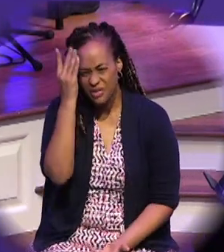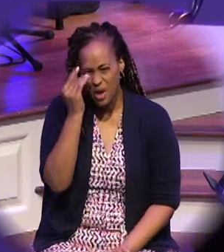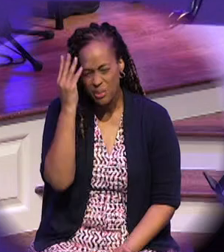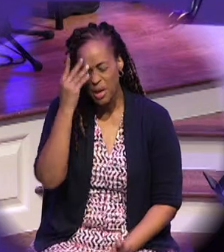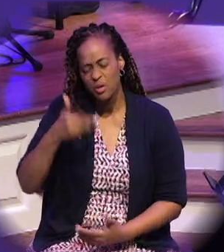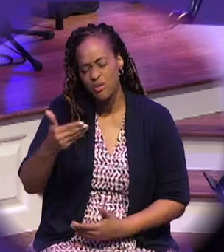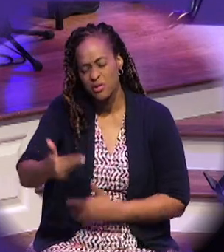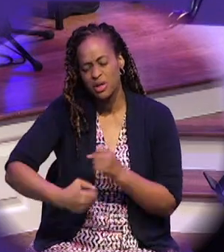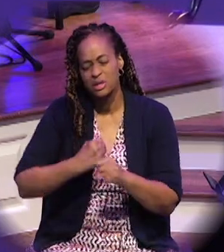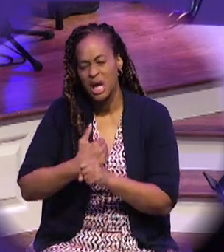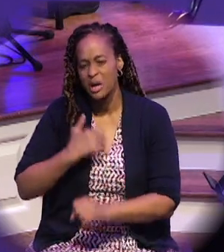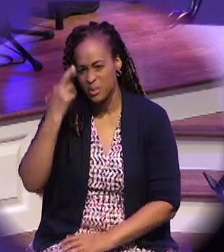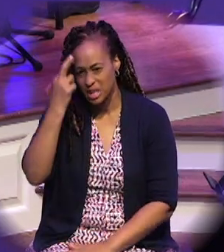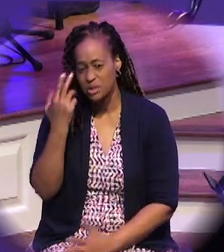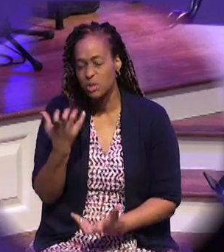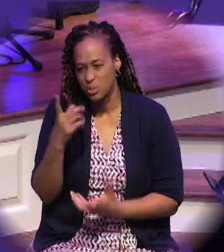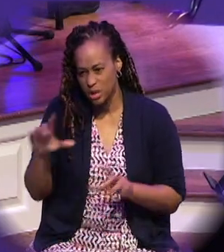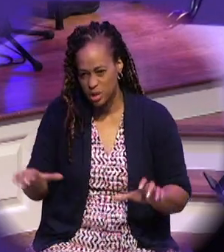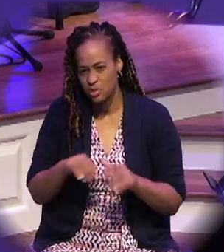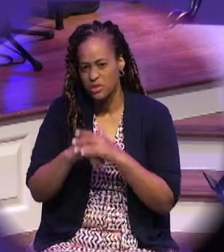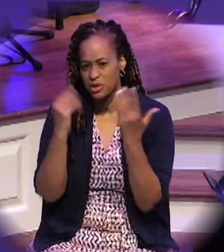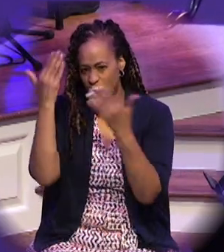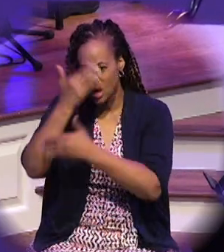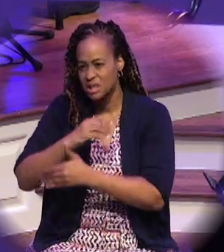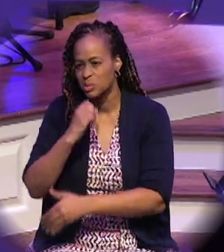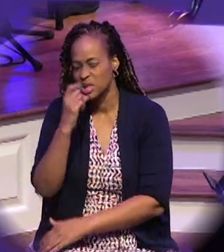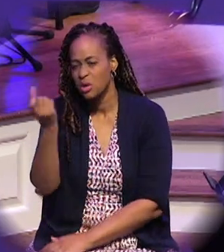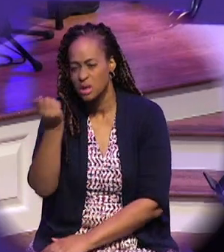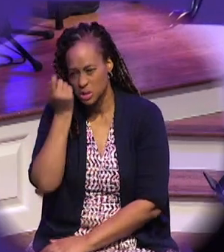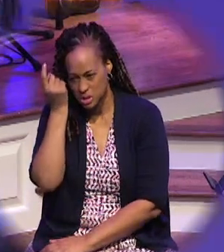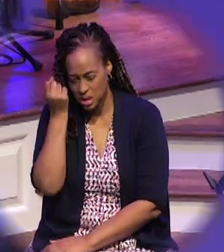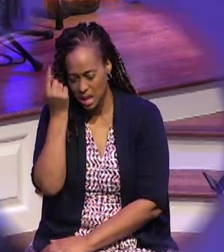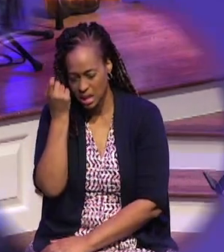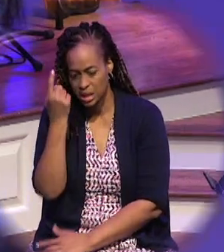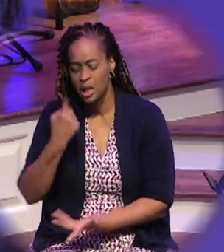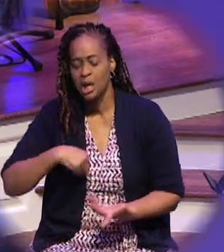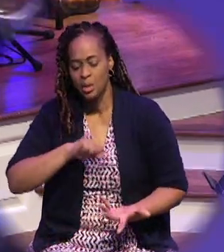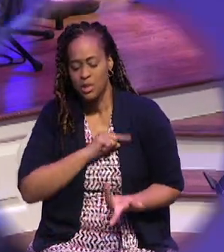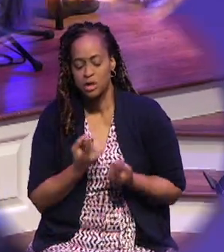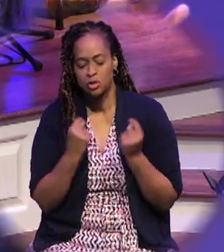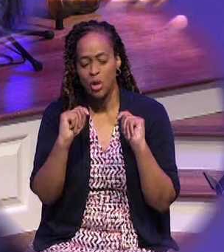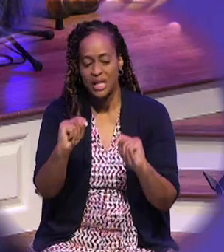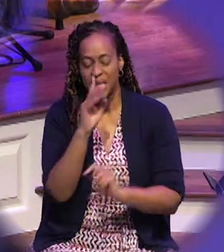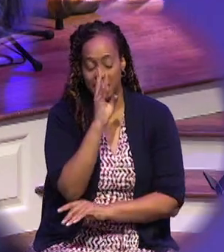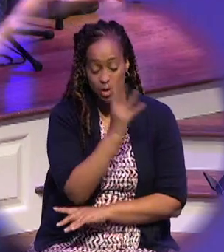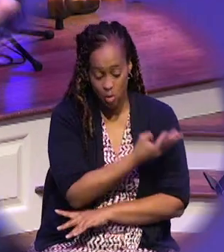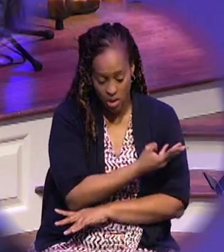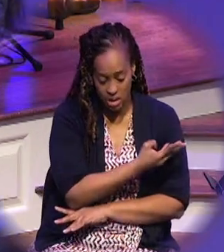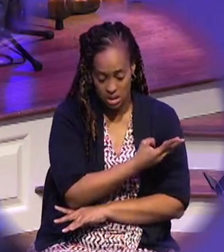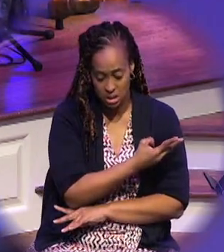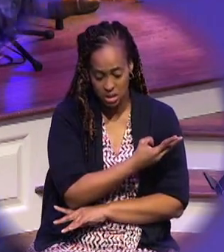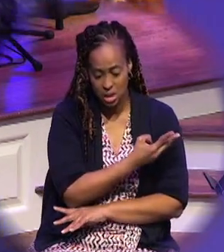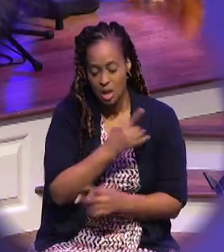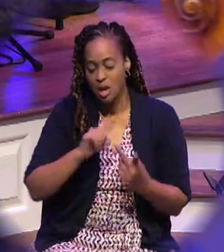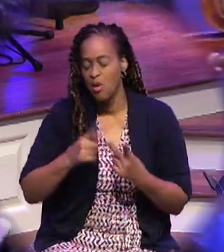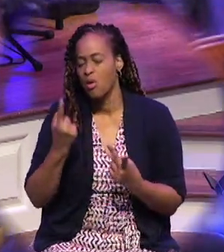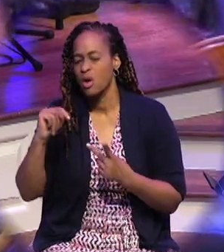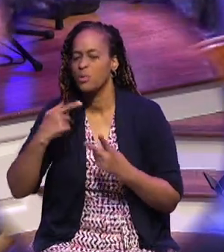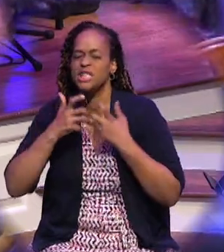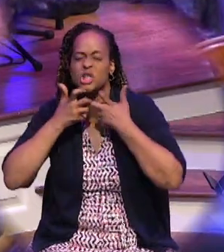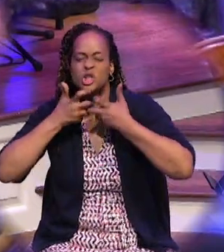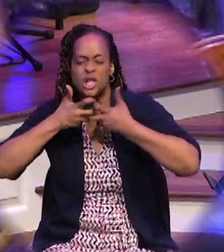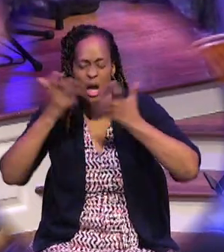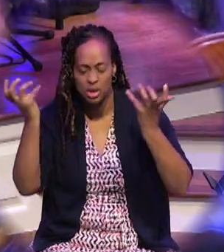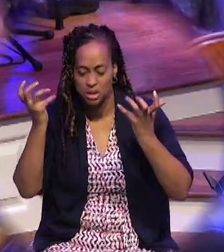the years, I've realized that's what we do with the darkness we don't understand, isn't it? We either try to ignore it or we shout at